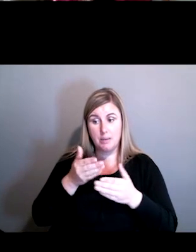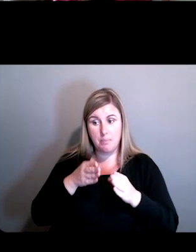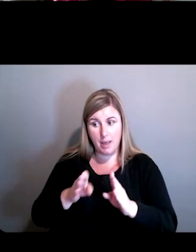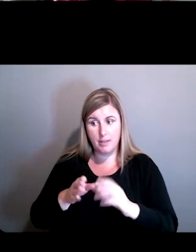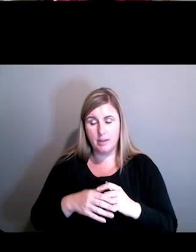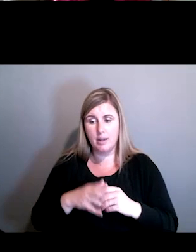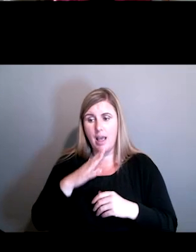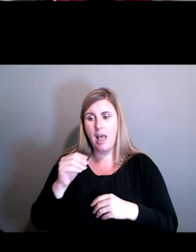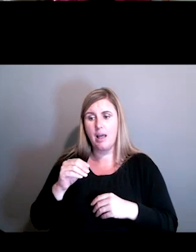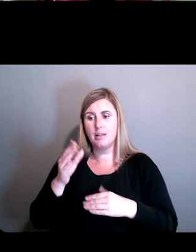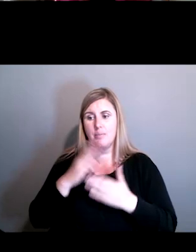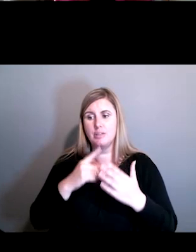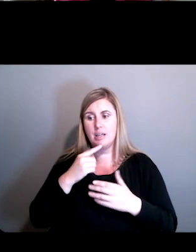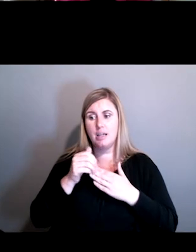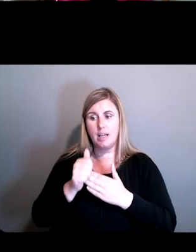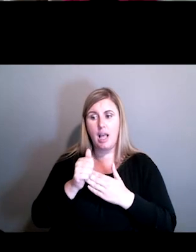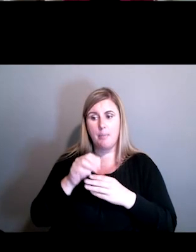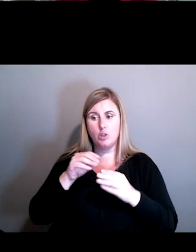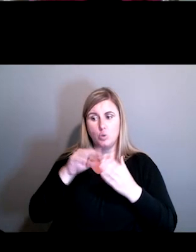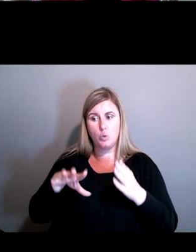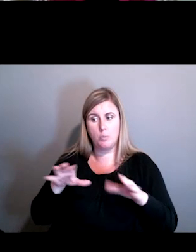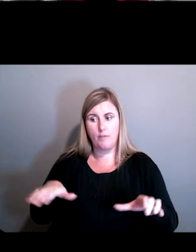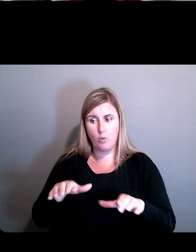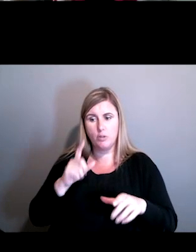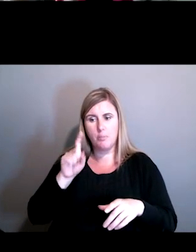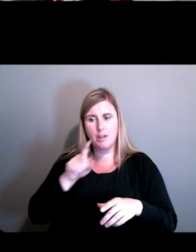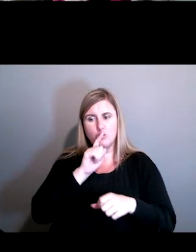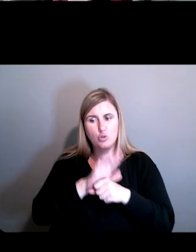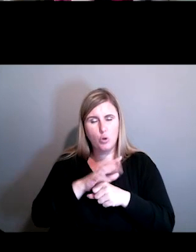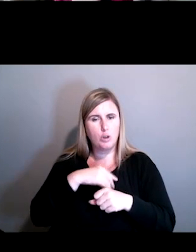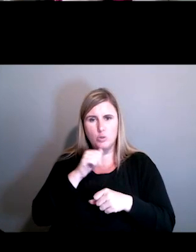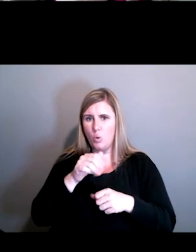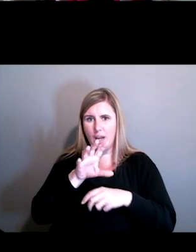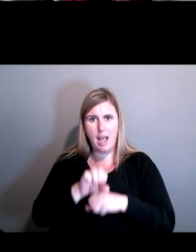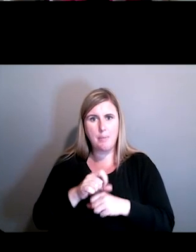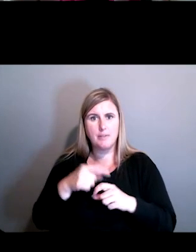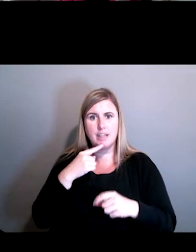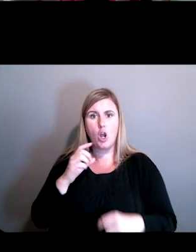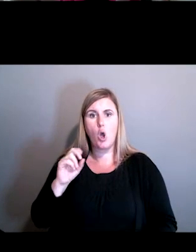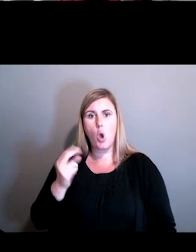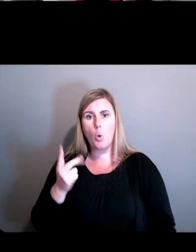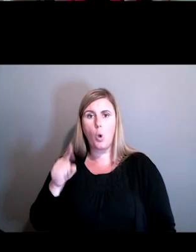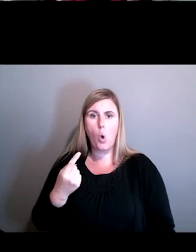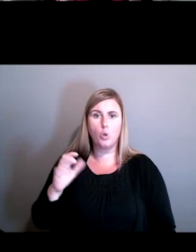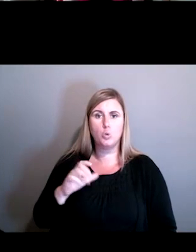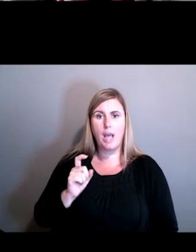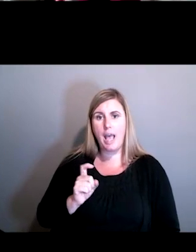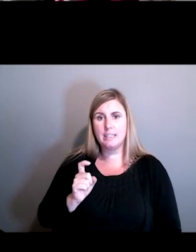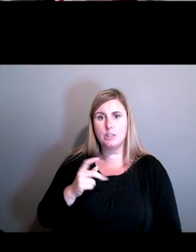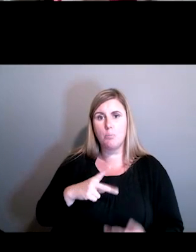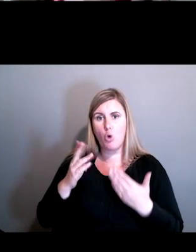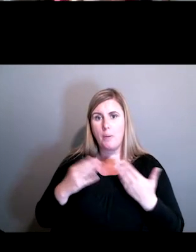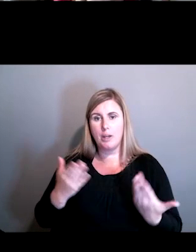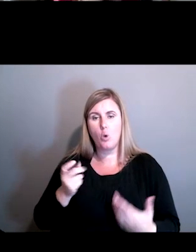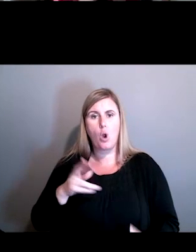performance. We must ensure that we don't get in the habit of saying, oh, we only do X program here, or I prefer this program because this one I